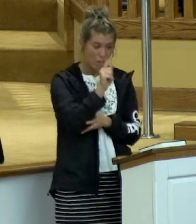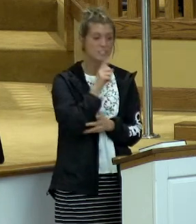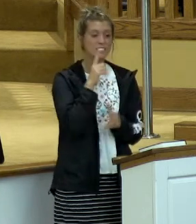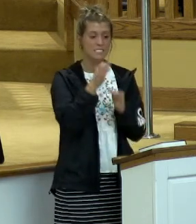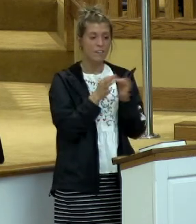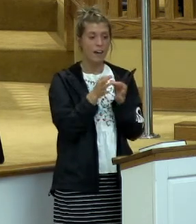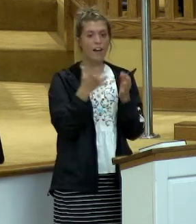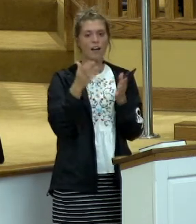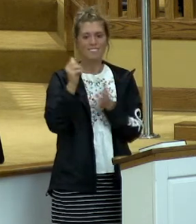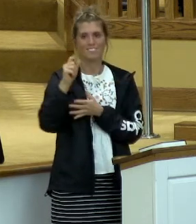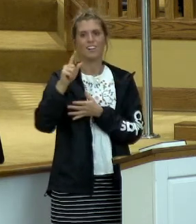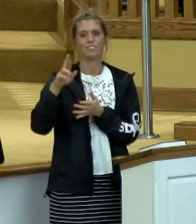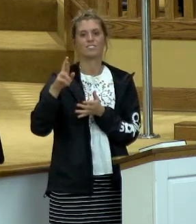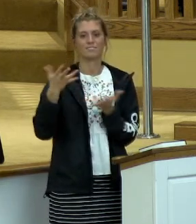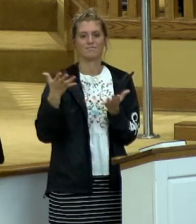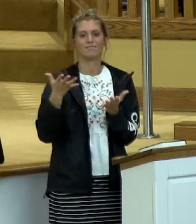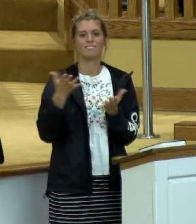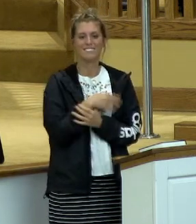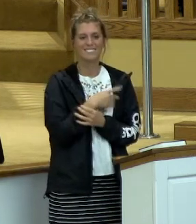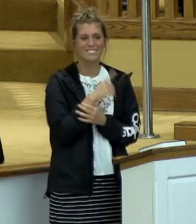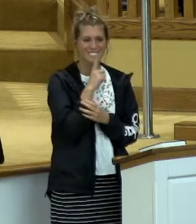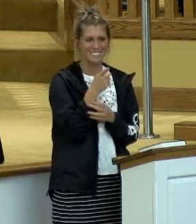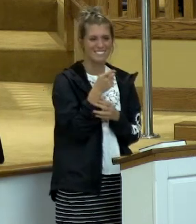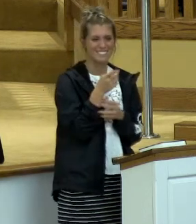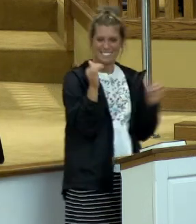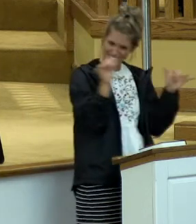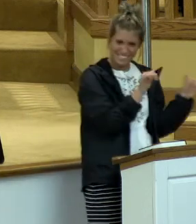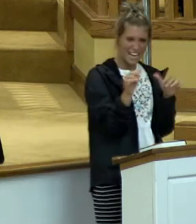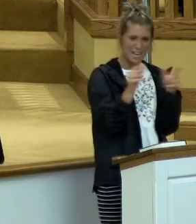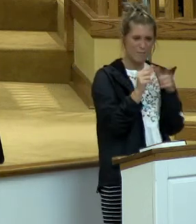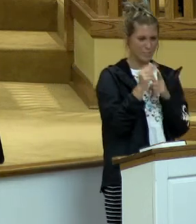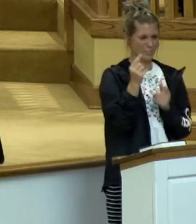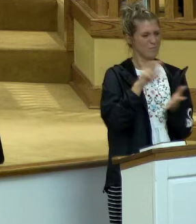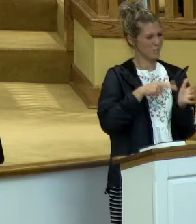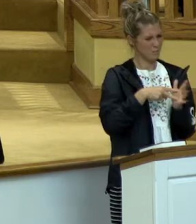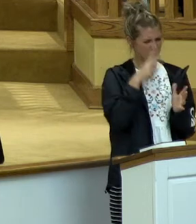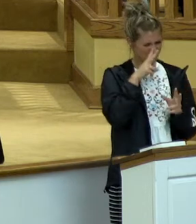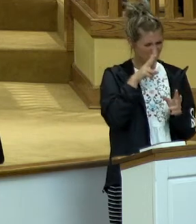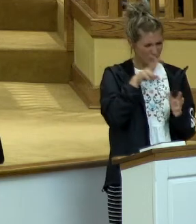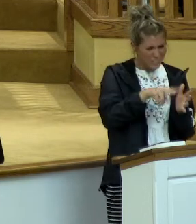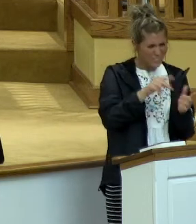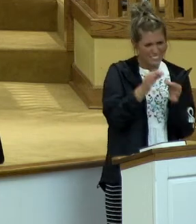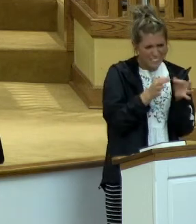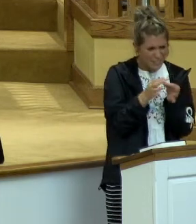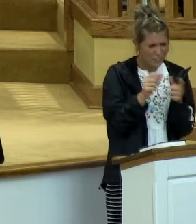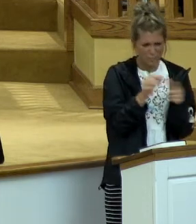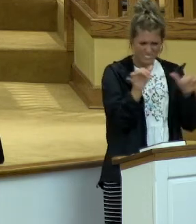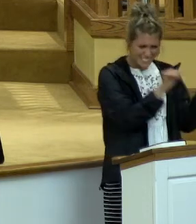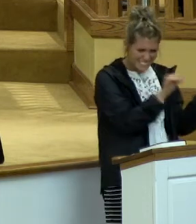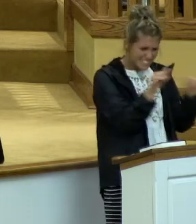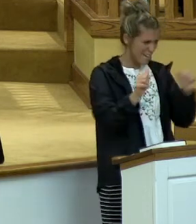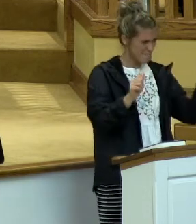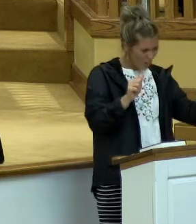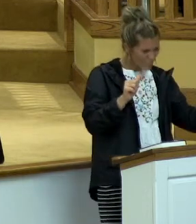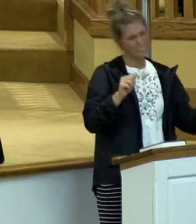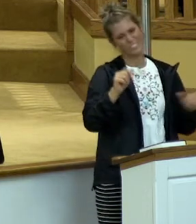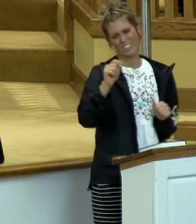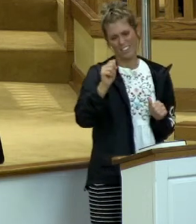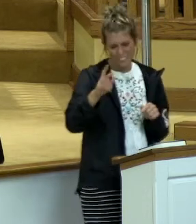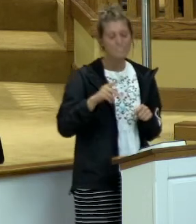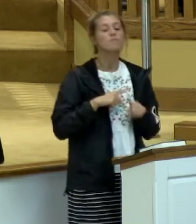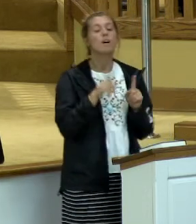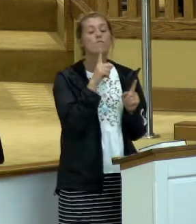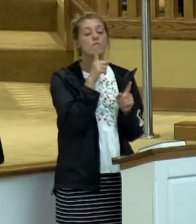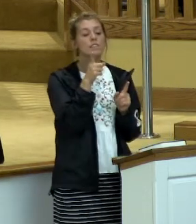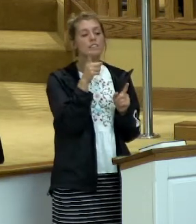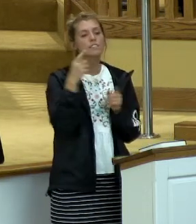is defined as altar. I love it when the Greek and the Hebrew do that. It's like, well, what's the purpose of looking it up? It's the exact same definition. But an altar